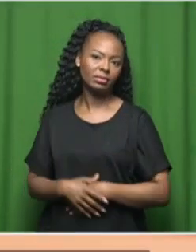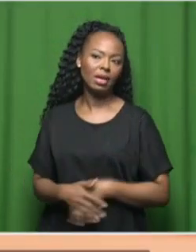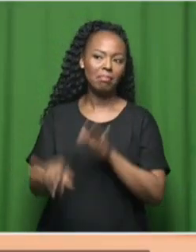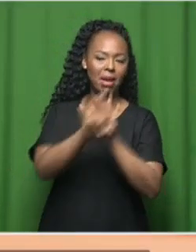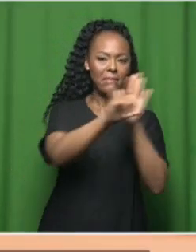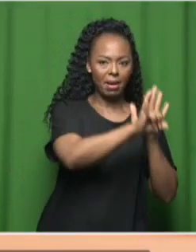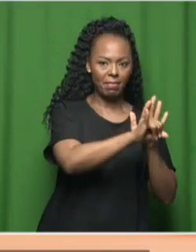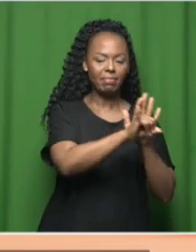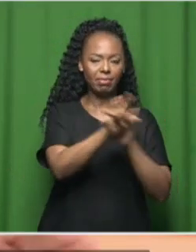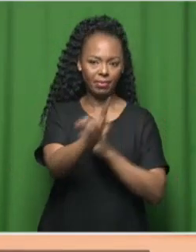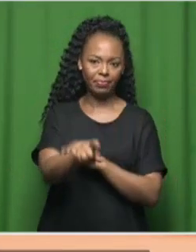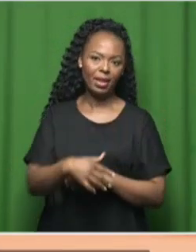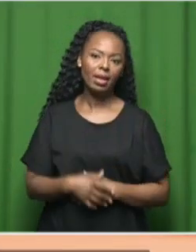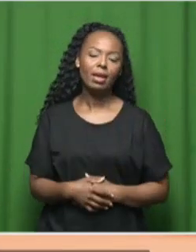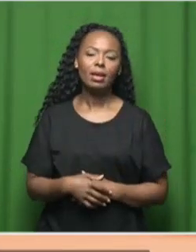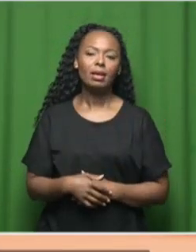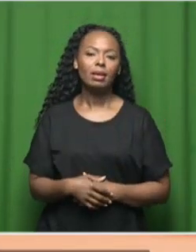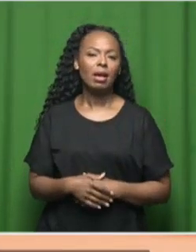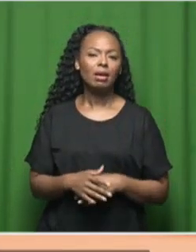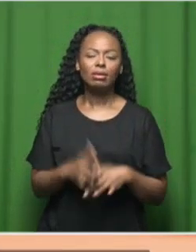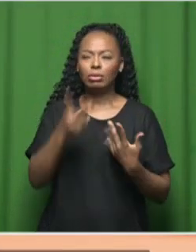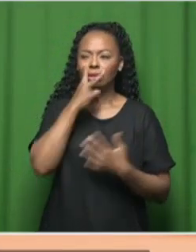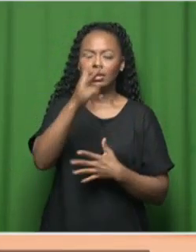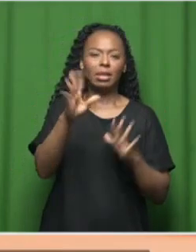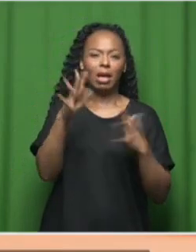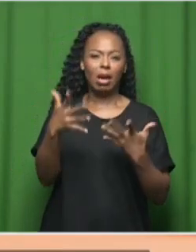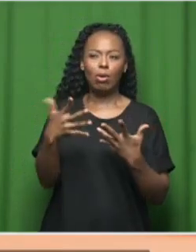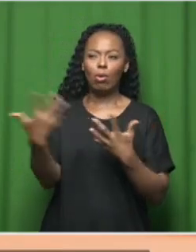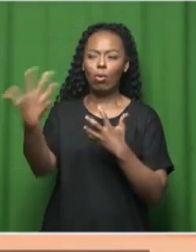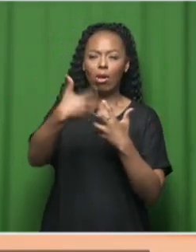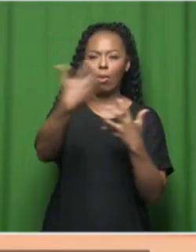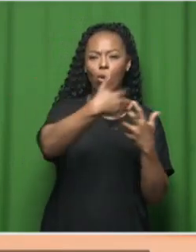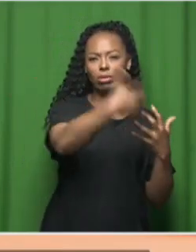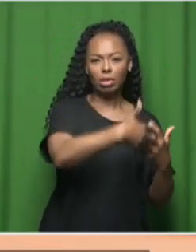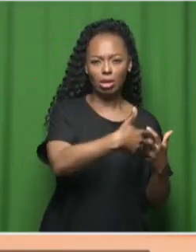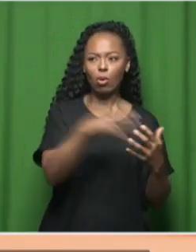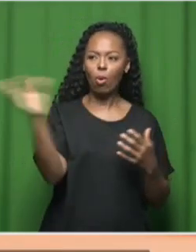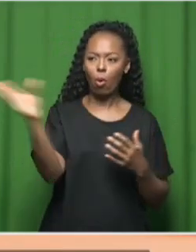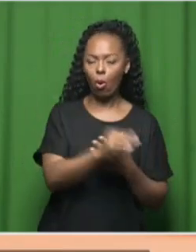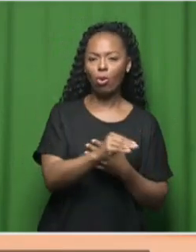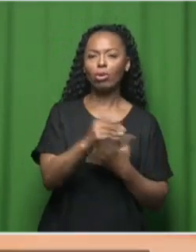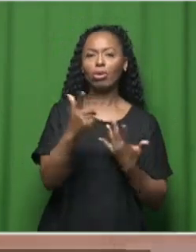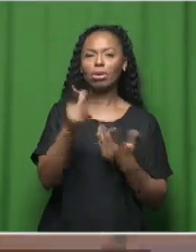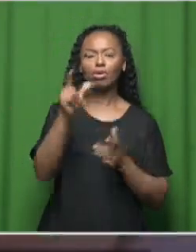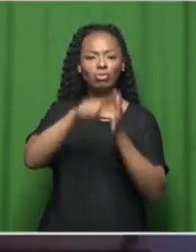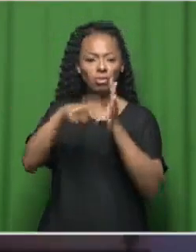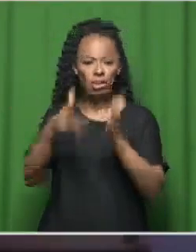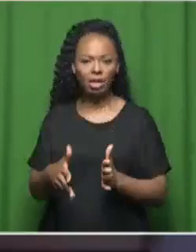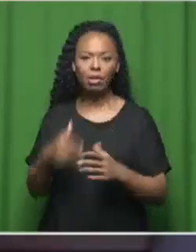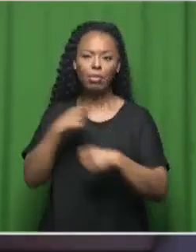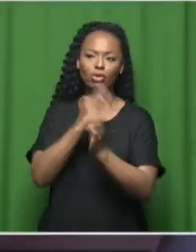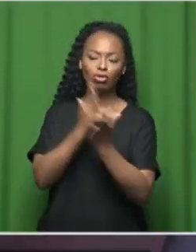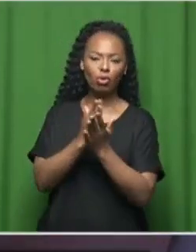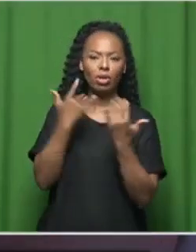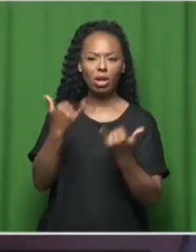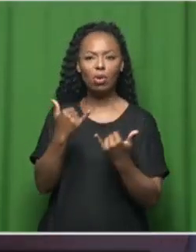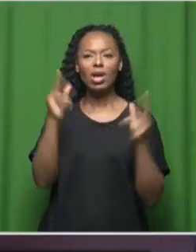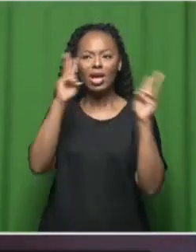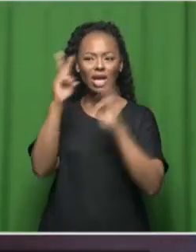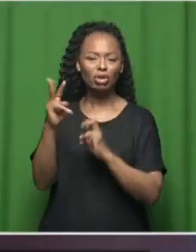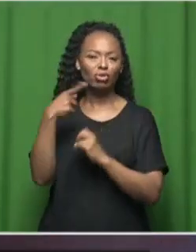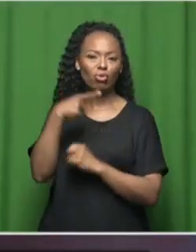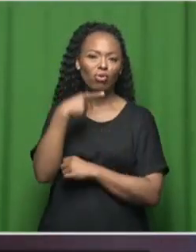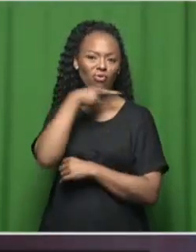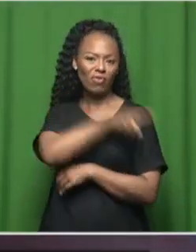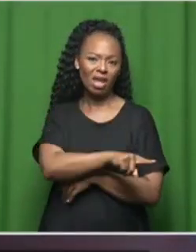then between all the designers joining forces together to fight counterfeiting? I mean, they are the voices,